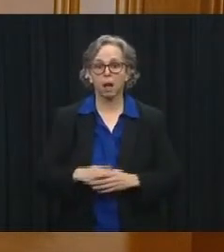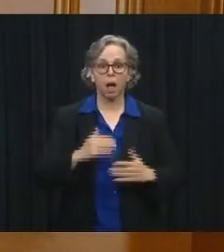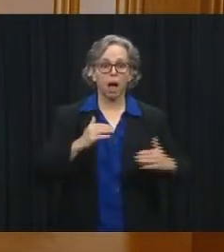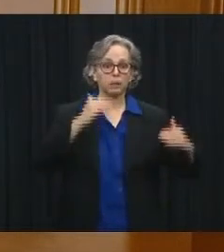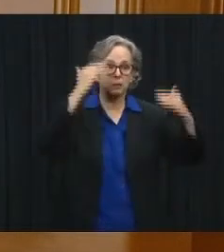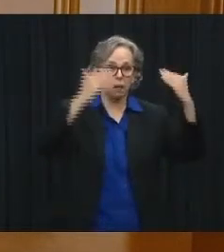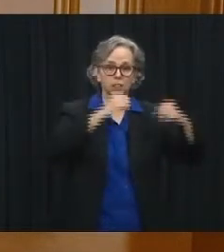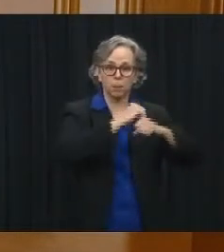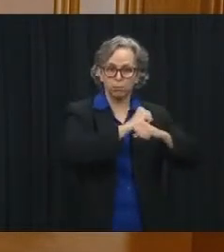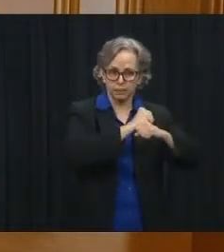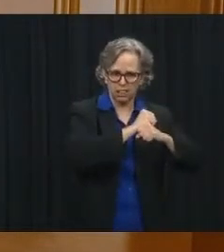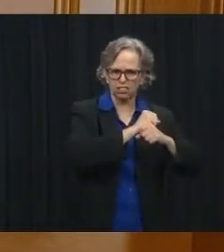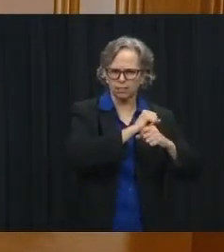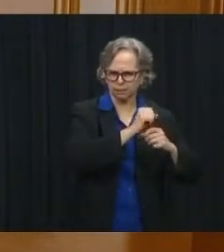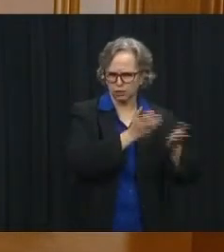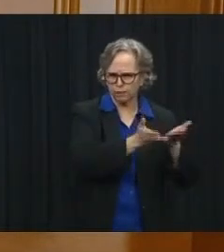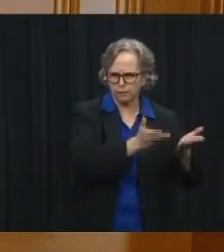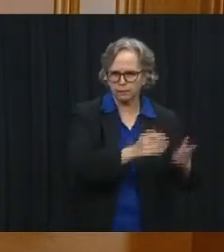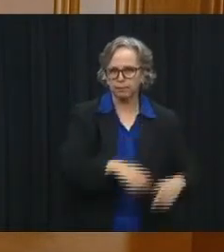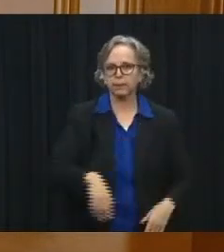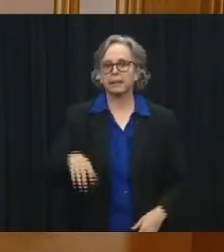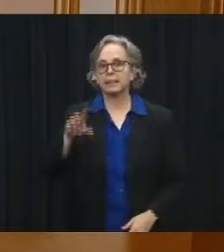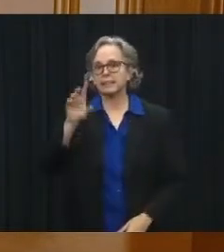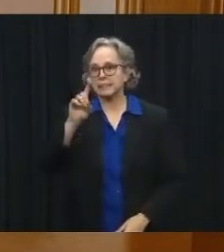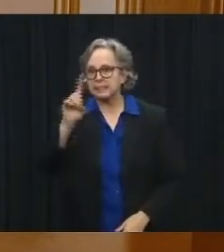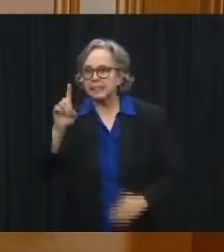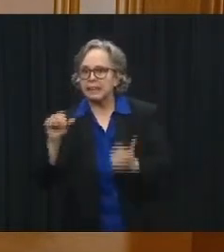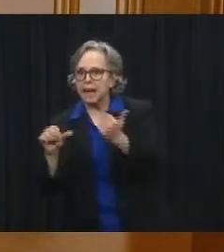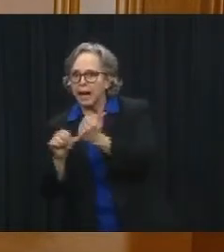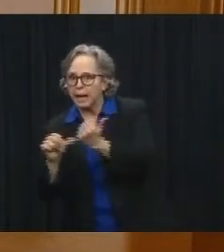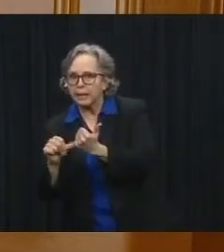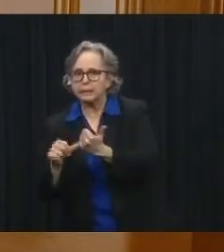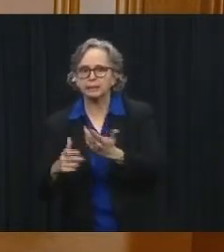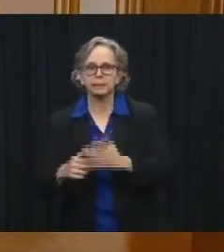developmental disability aides, mental health counselors,